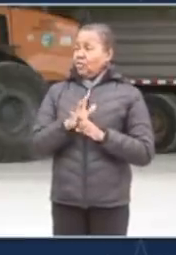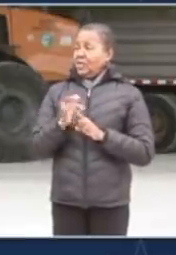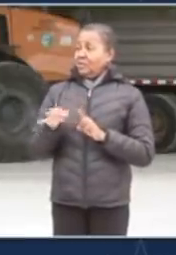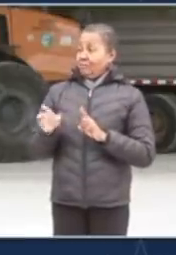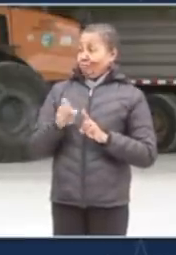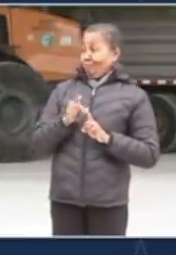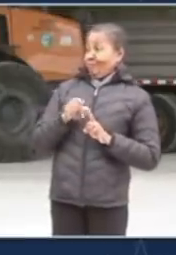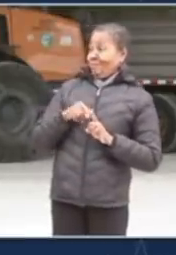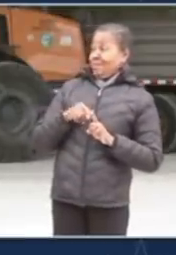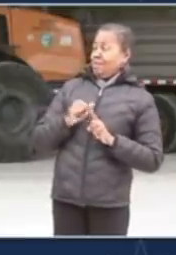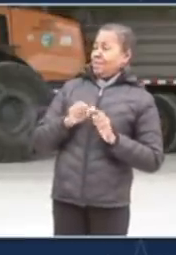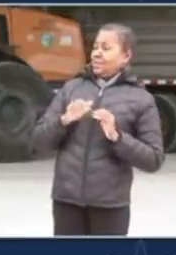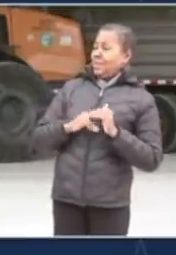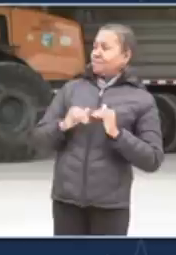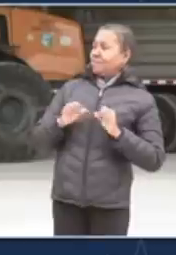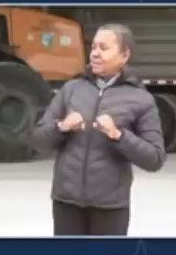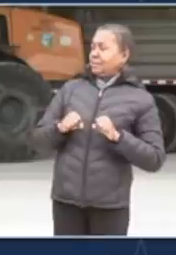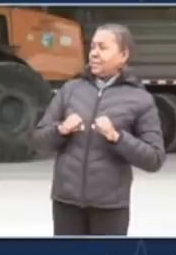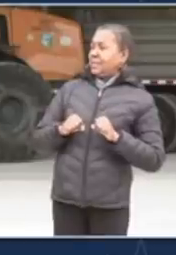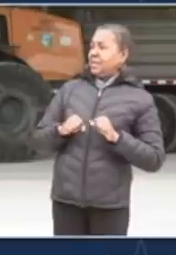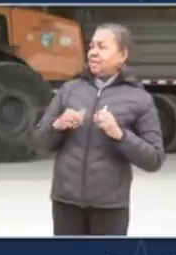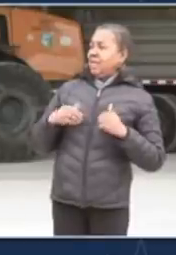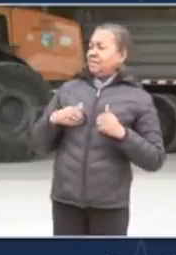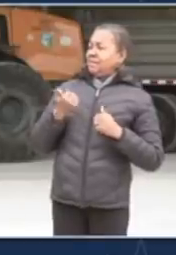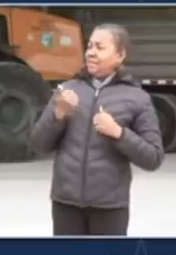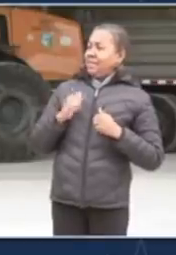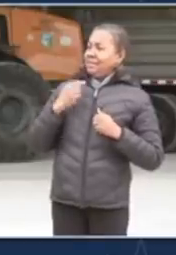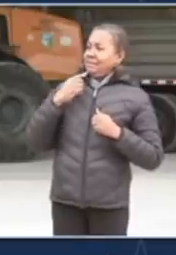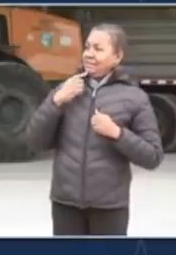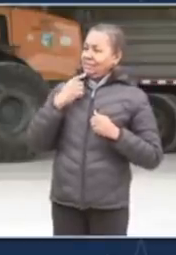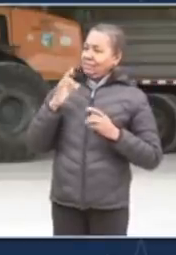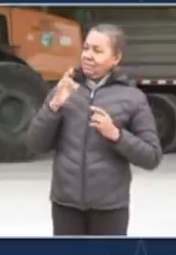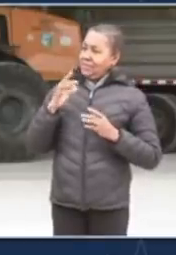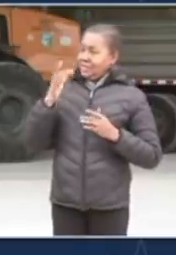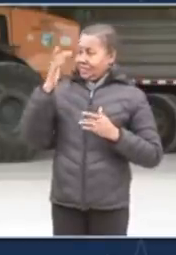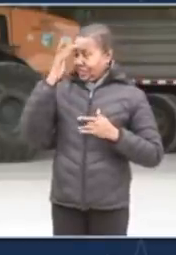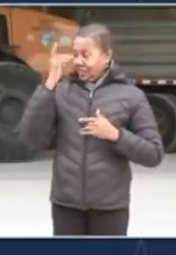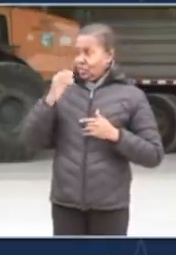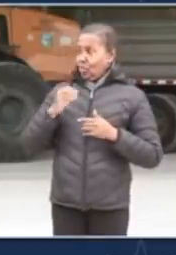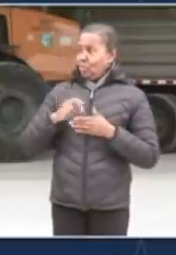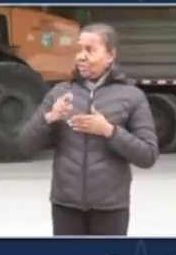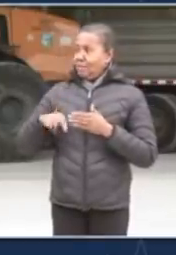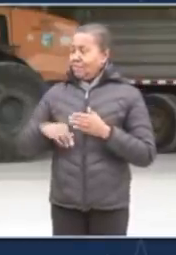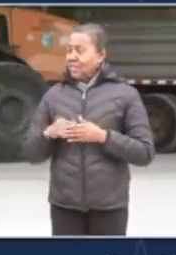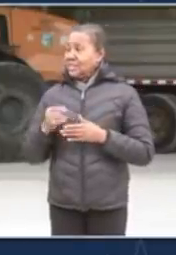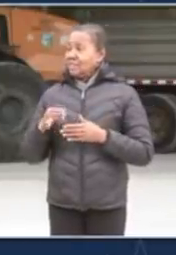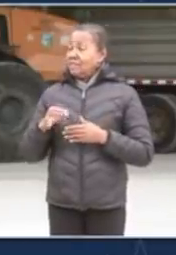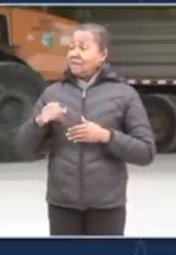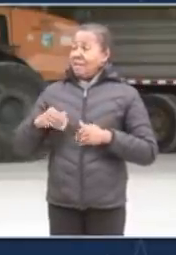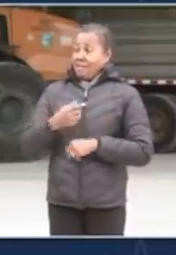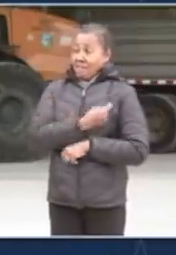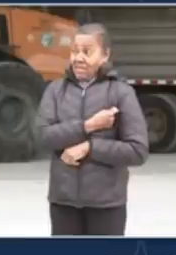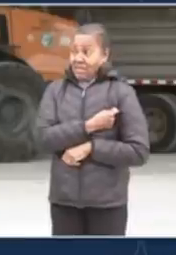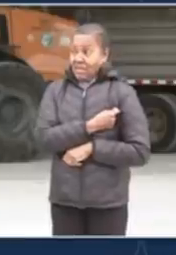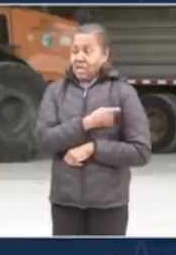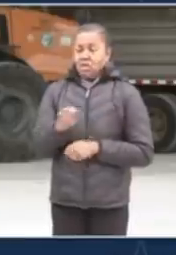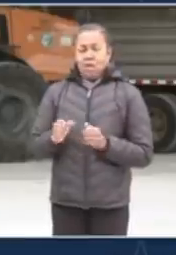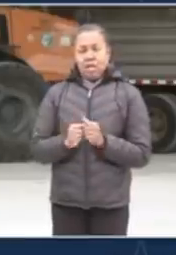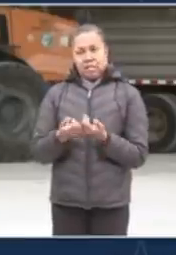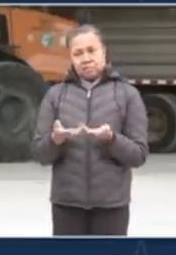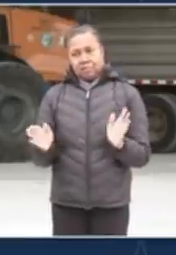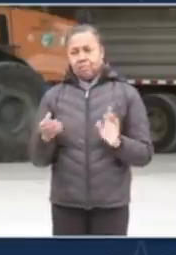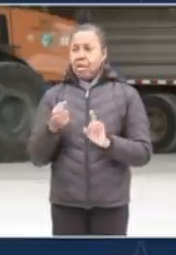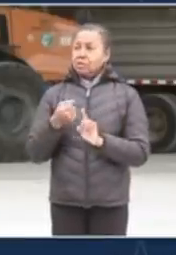it, much less possibility of having any serious sickness or side effects. If you're unvaccinated, you're exposing